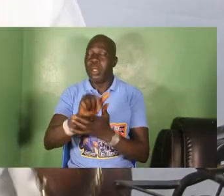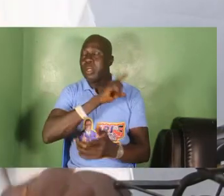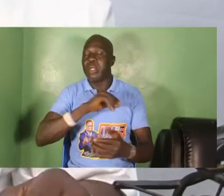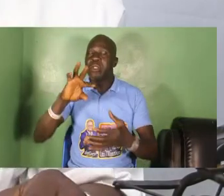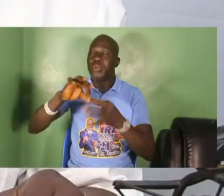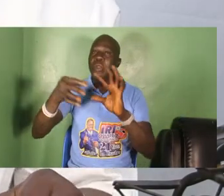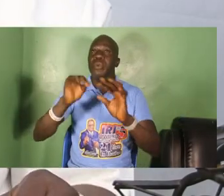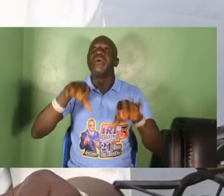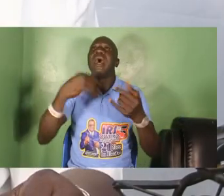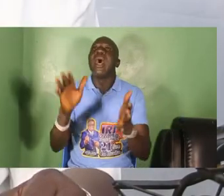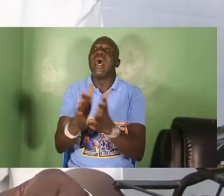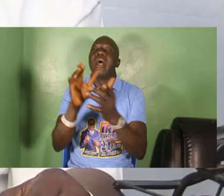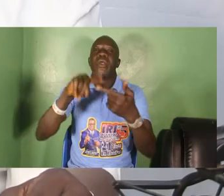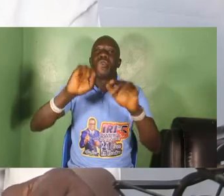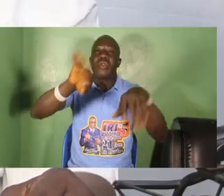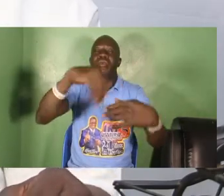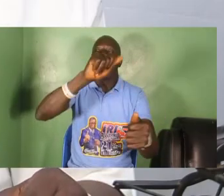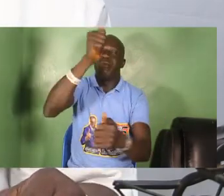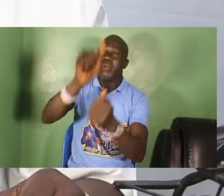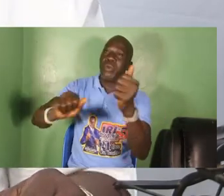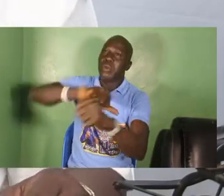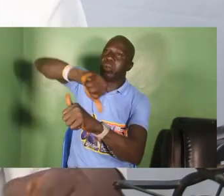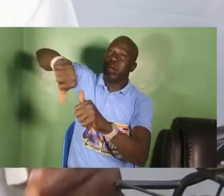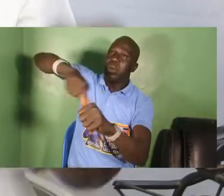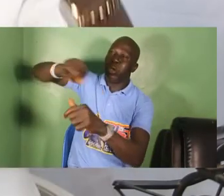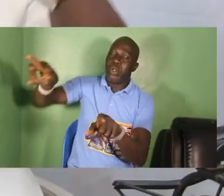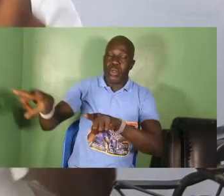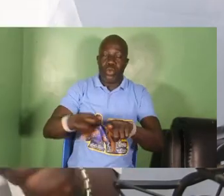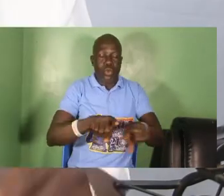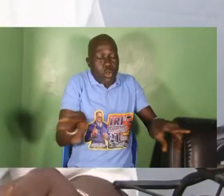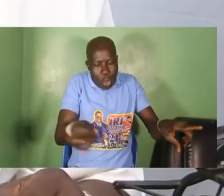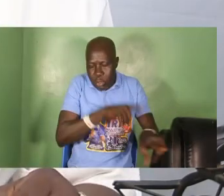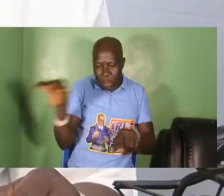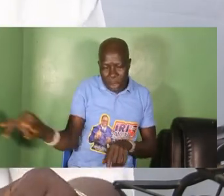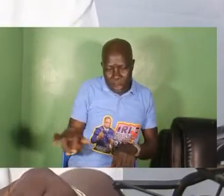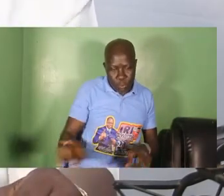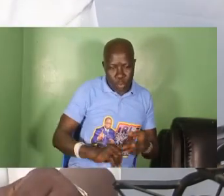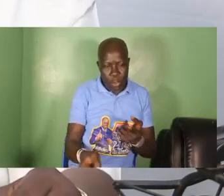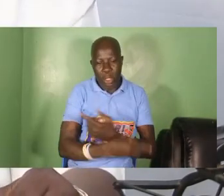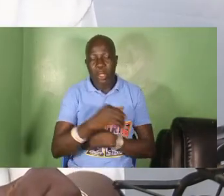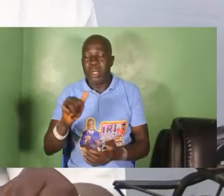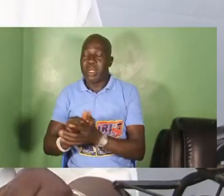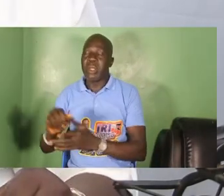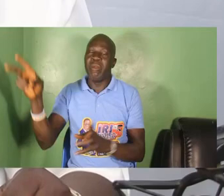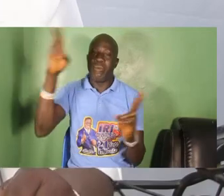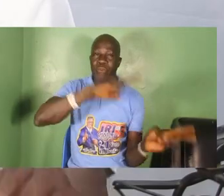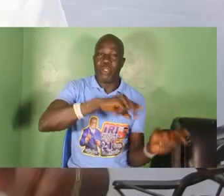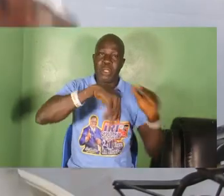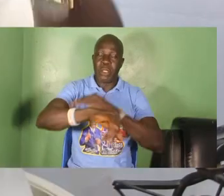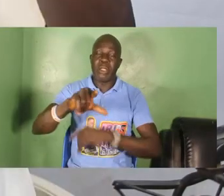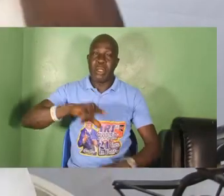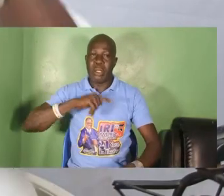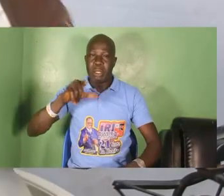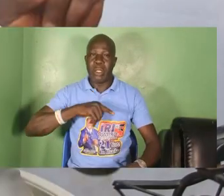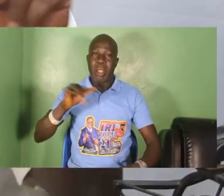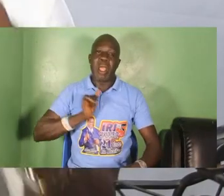Ologunru. The Spirit of God asked me to give everyone all, and now we'll do so. The same today, there'll be vigil in